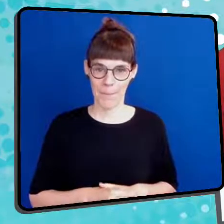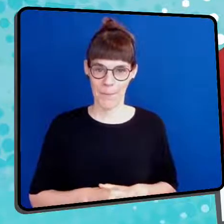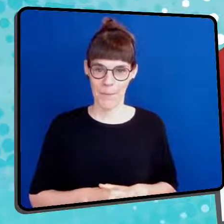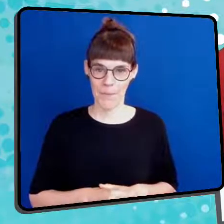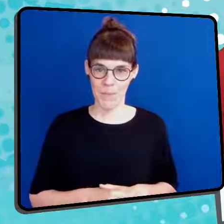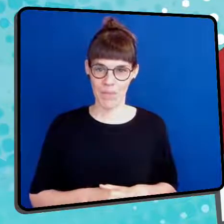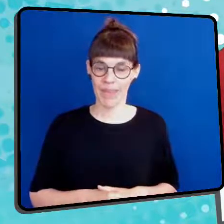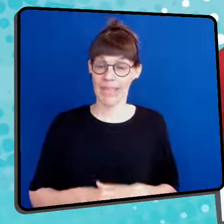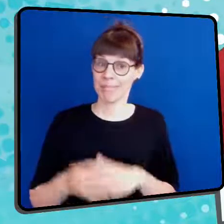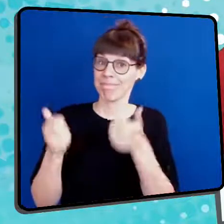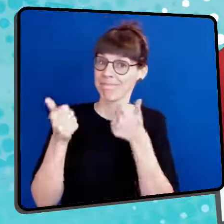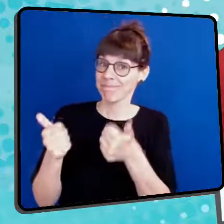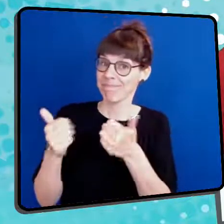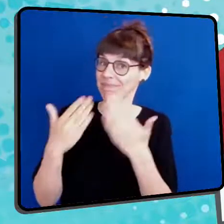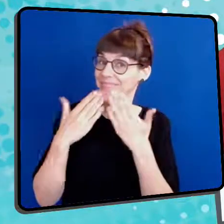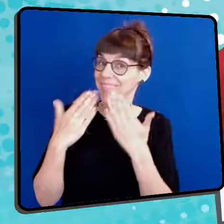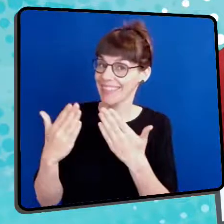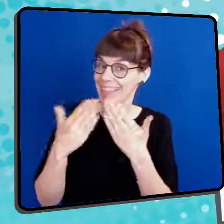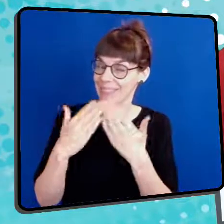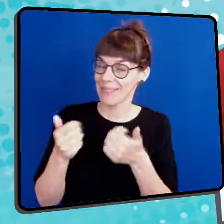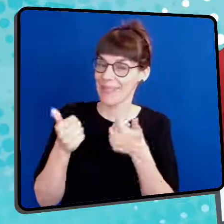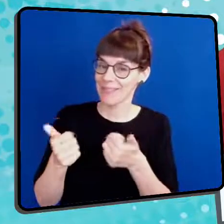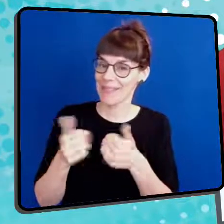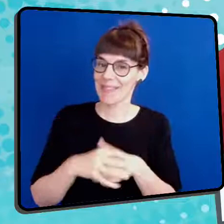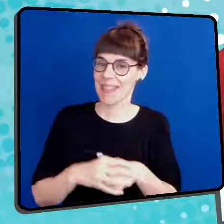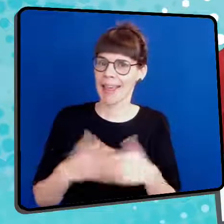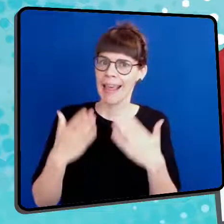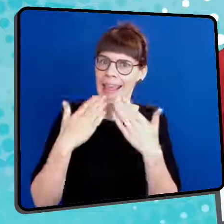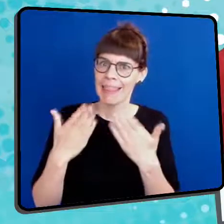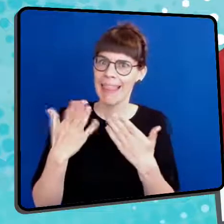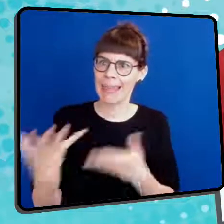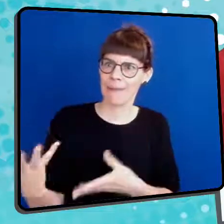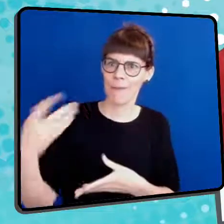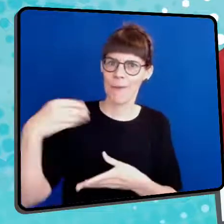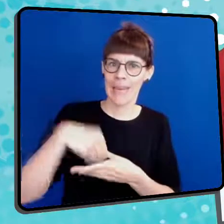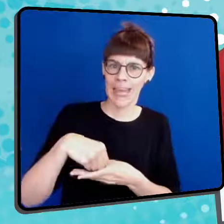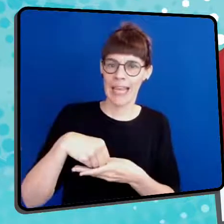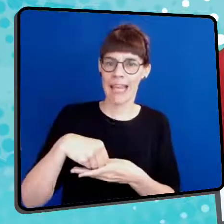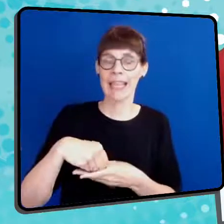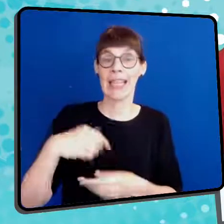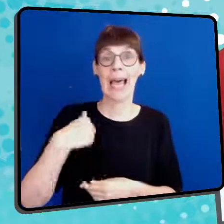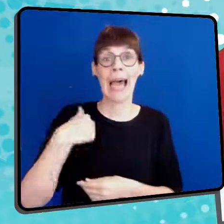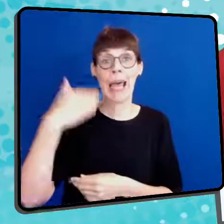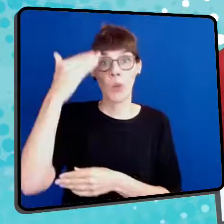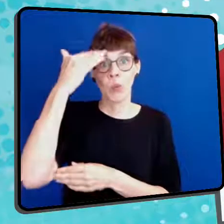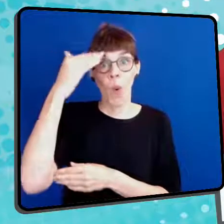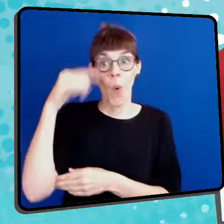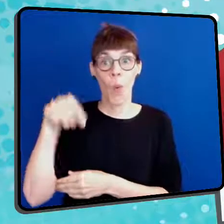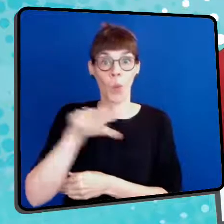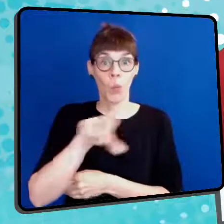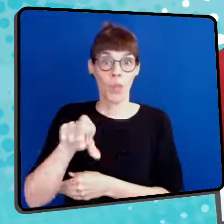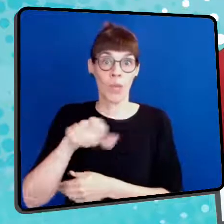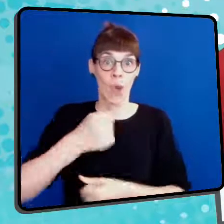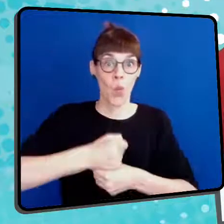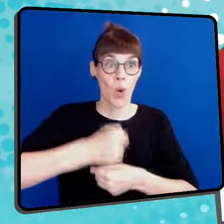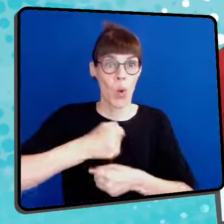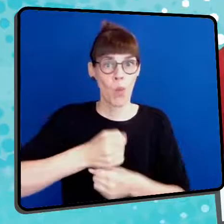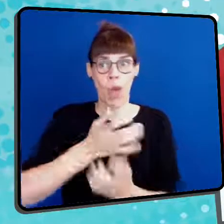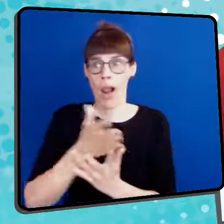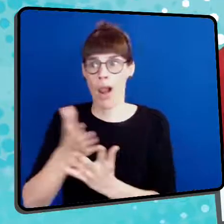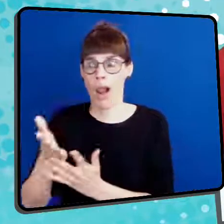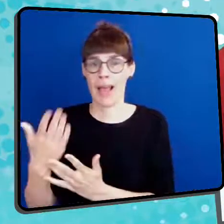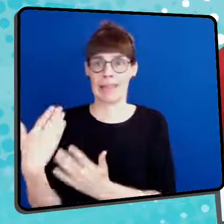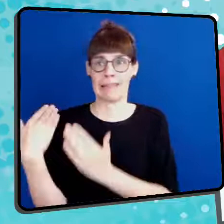Really good, thank you. Really, really good. Thank you so much for joining us. I know you're having an incredibly busy week, both with your role,